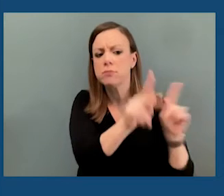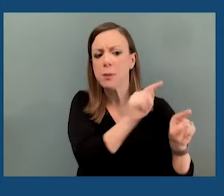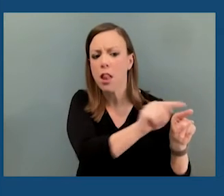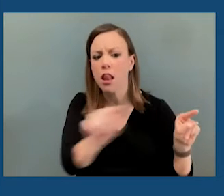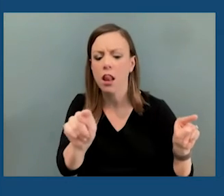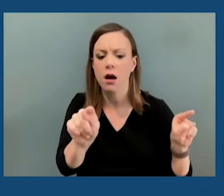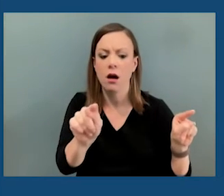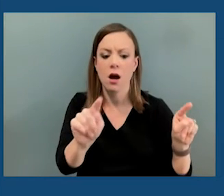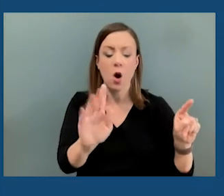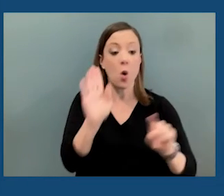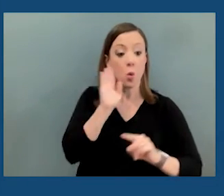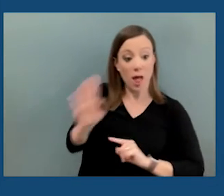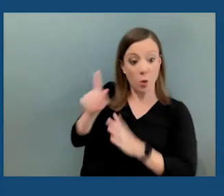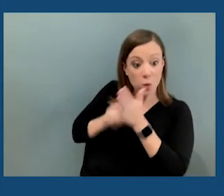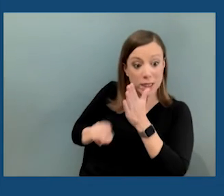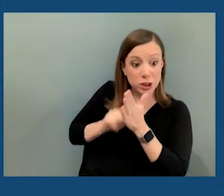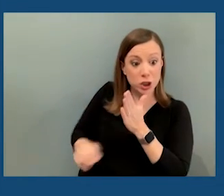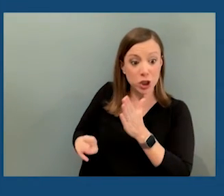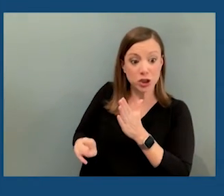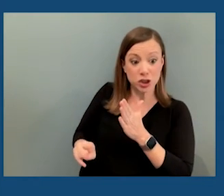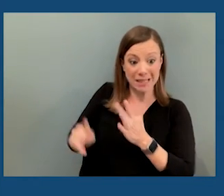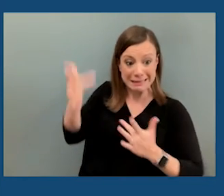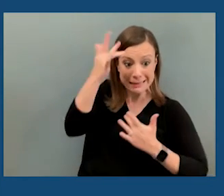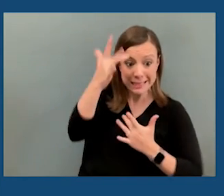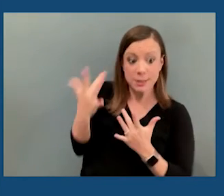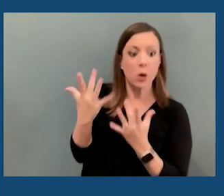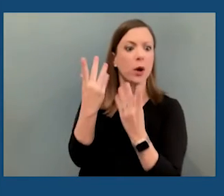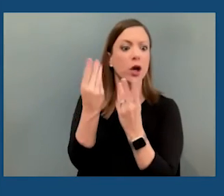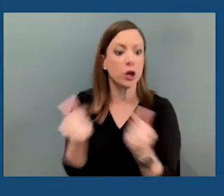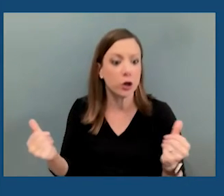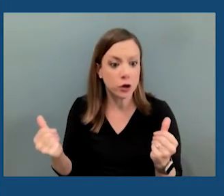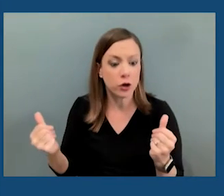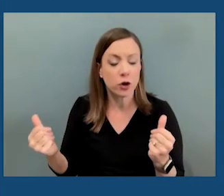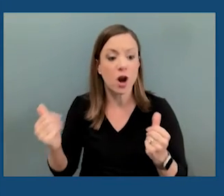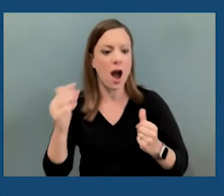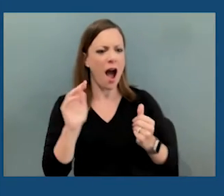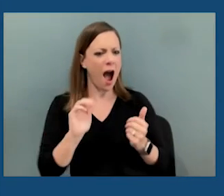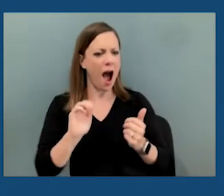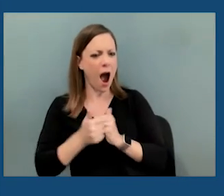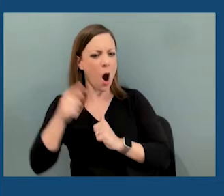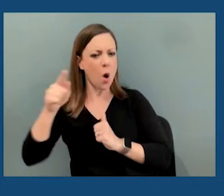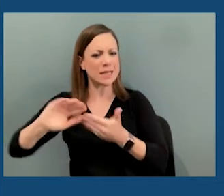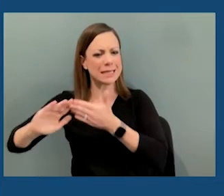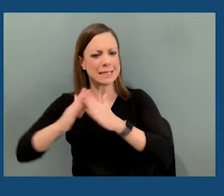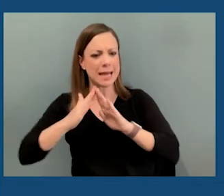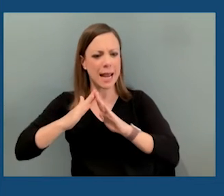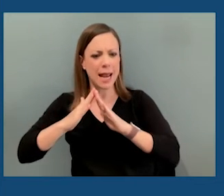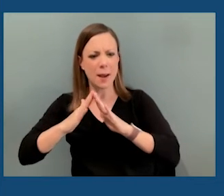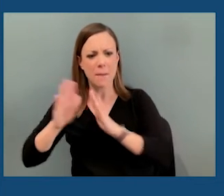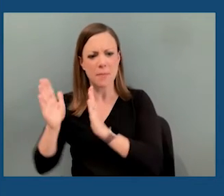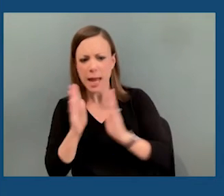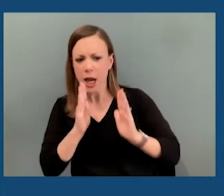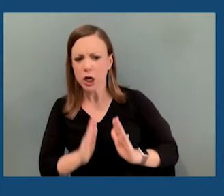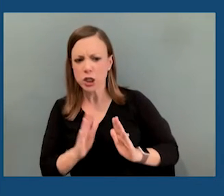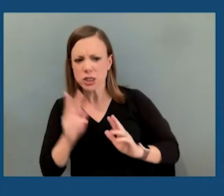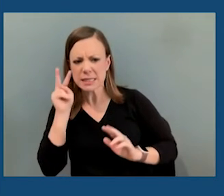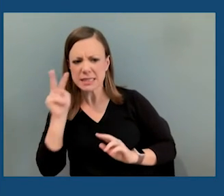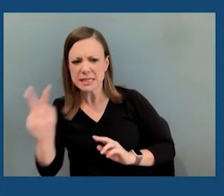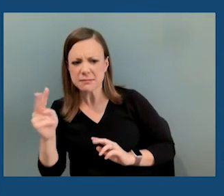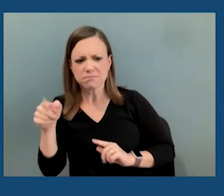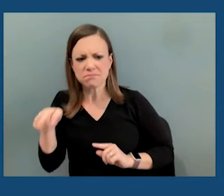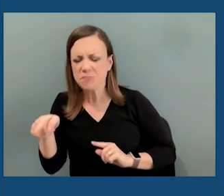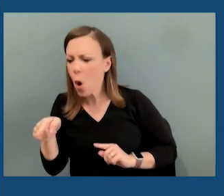researching cures for diseases, helping our city planners deal with gridlock, build climate resiliency, and tackle societal